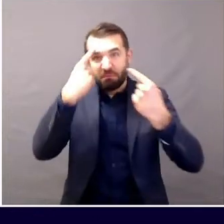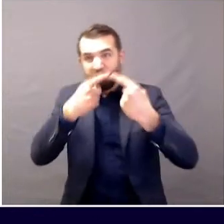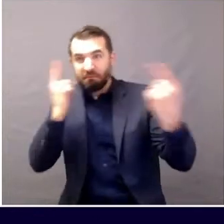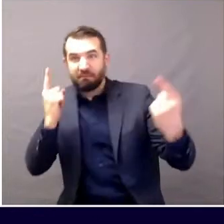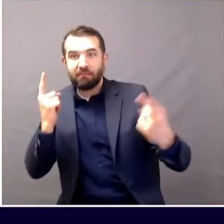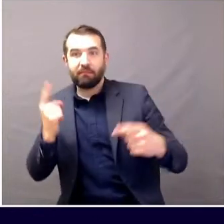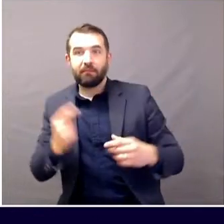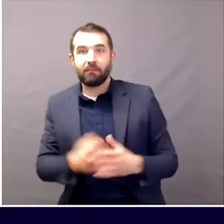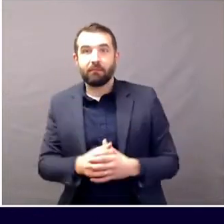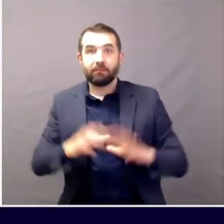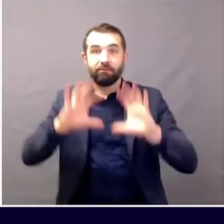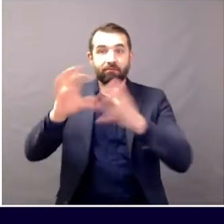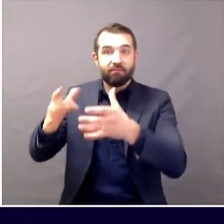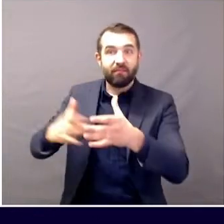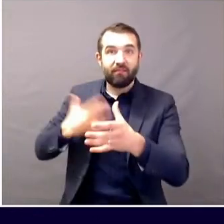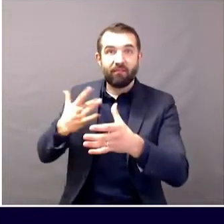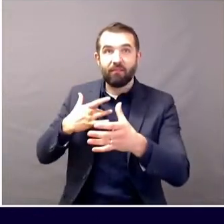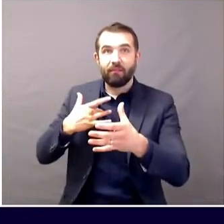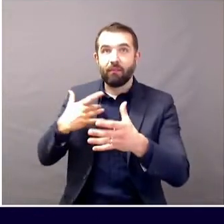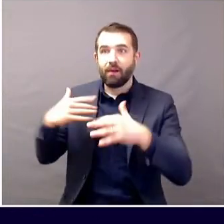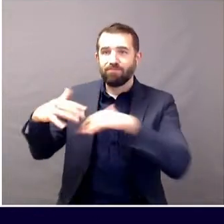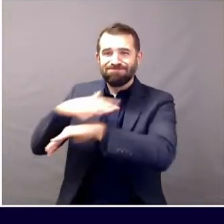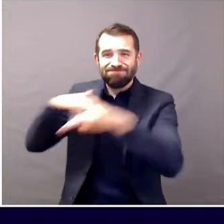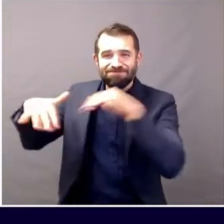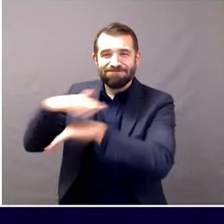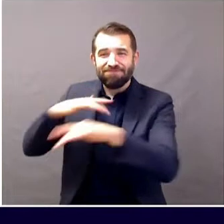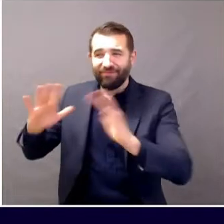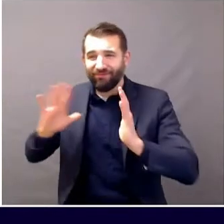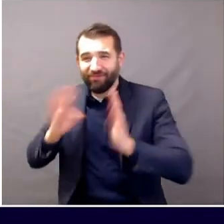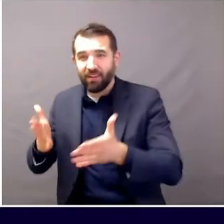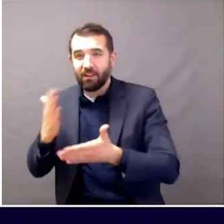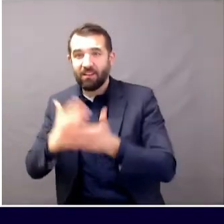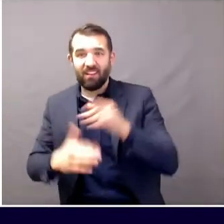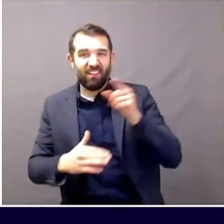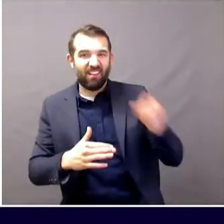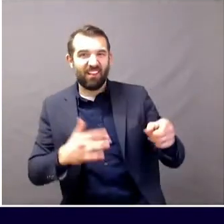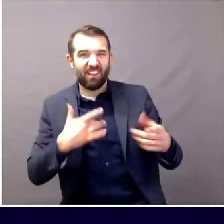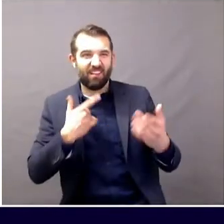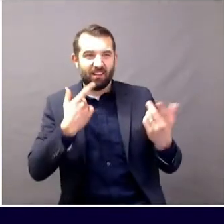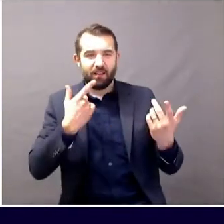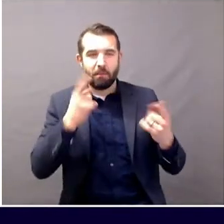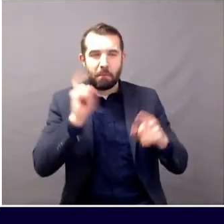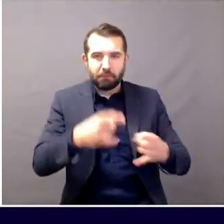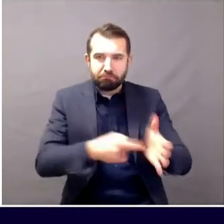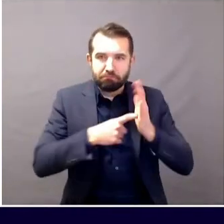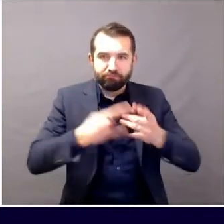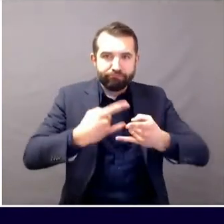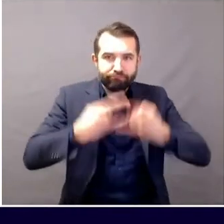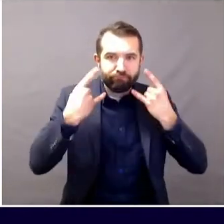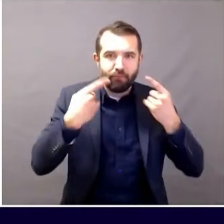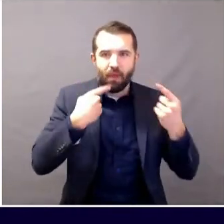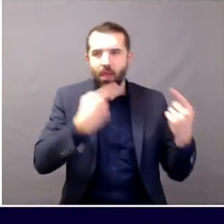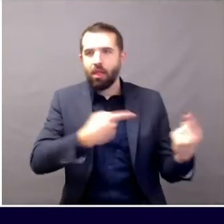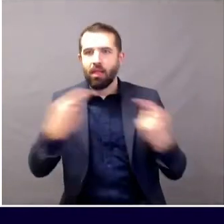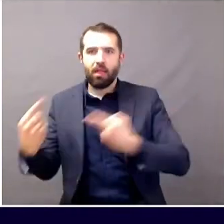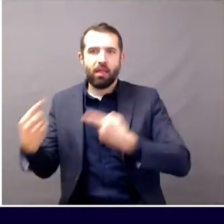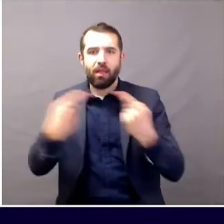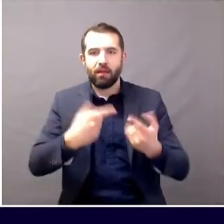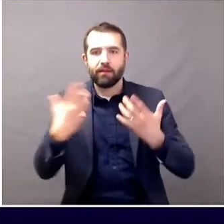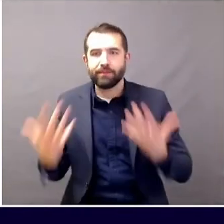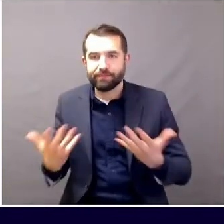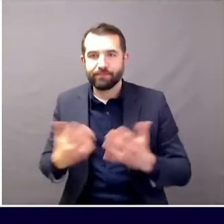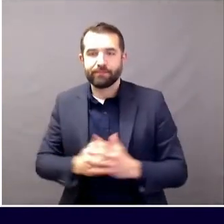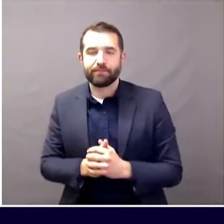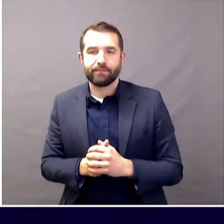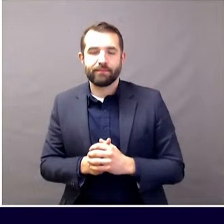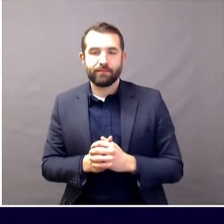to navigate disagreements about the importance of public health measures or public safety measures. So when we layer in